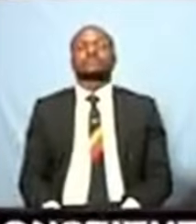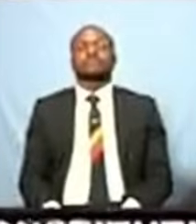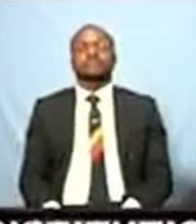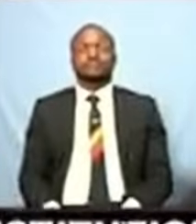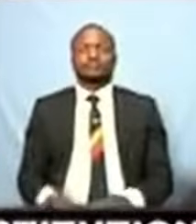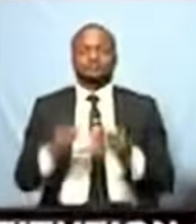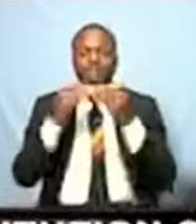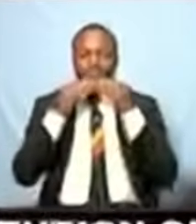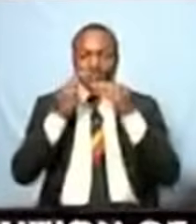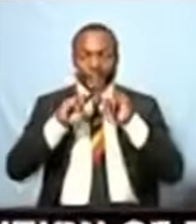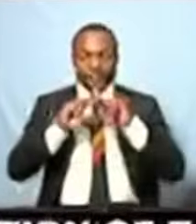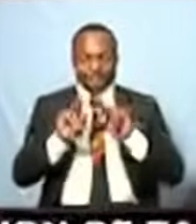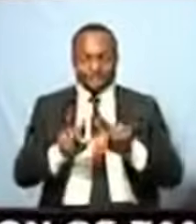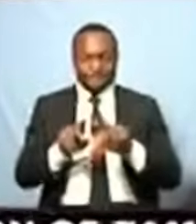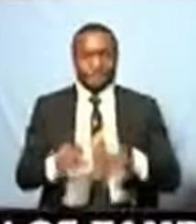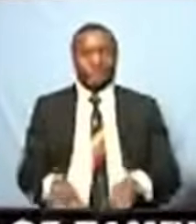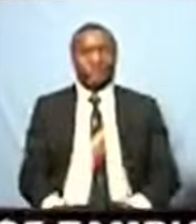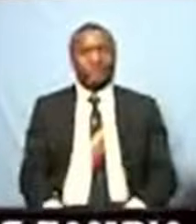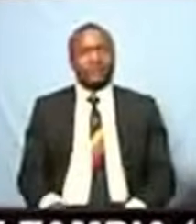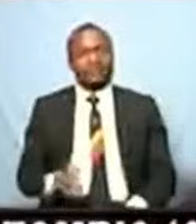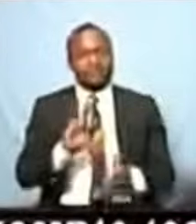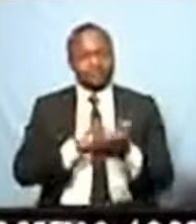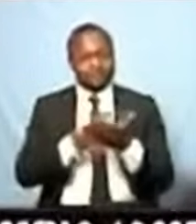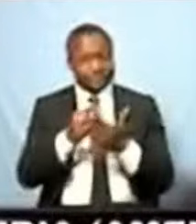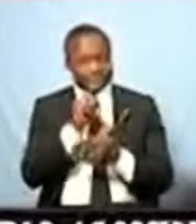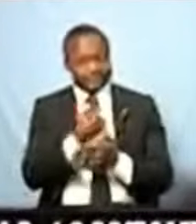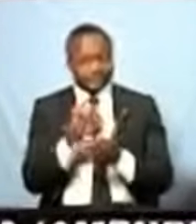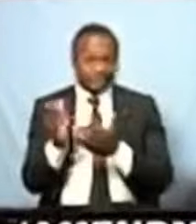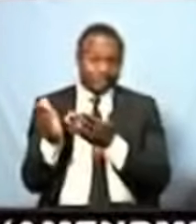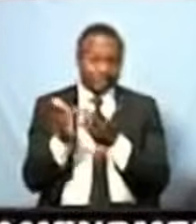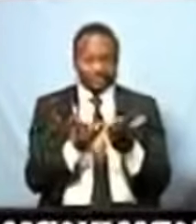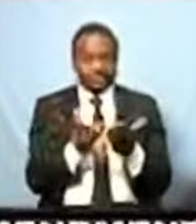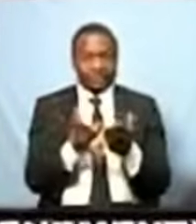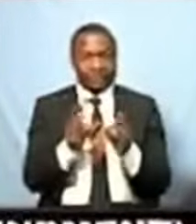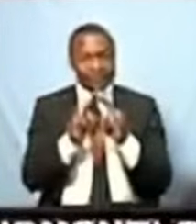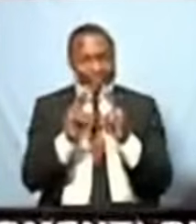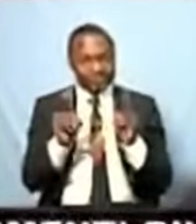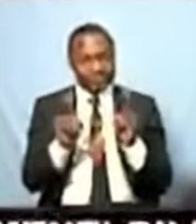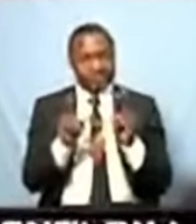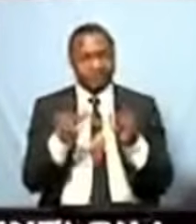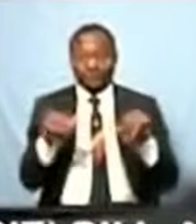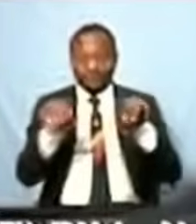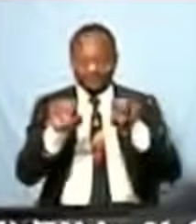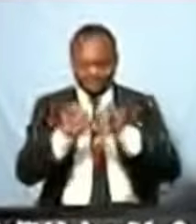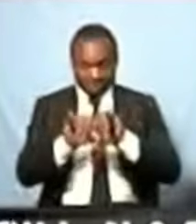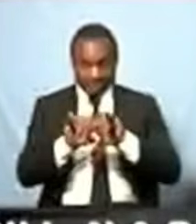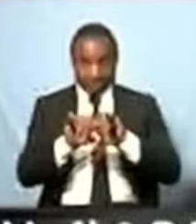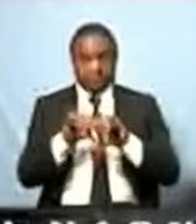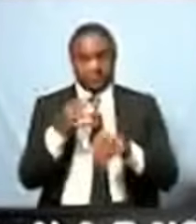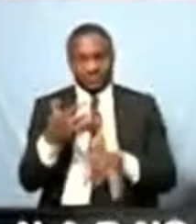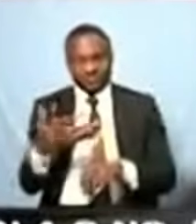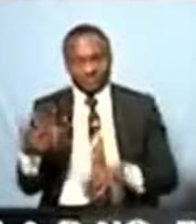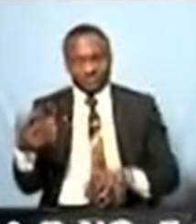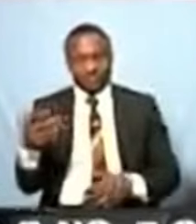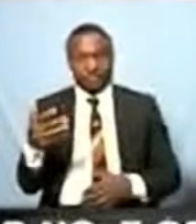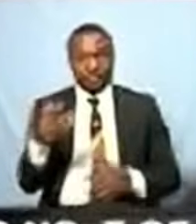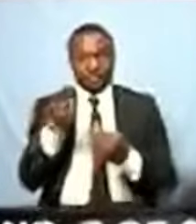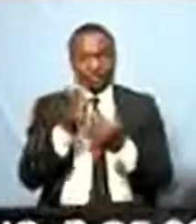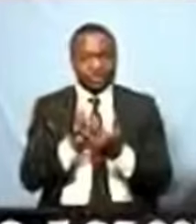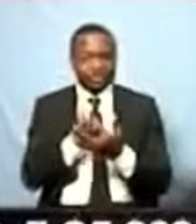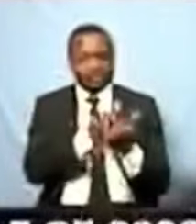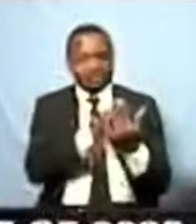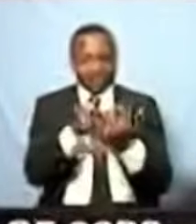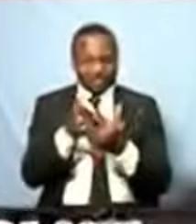Thank you very much, Chairperson. Witness, you have brought a very important element on